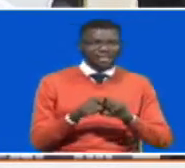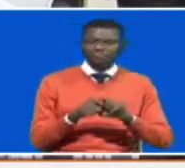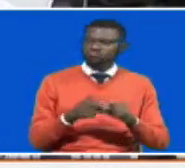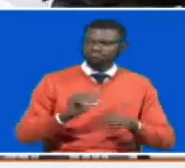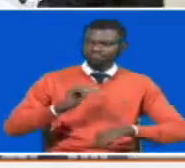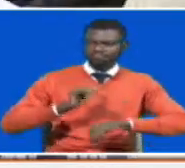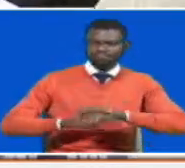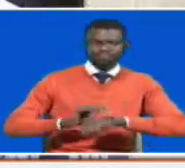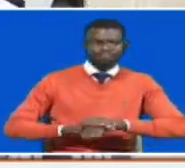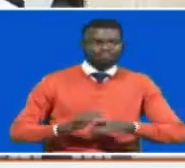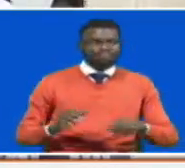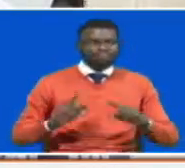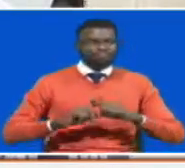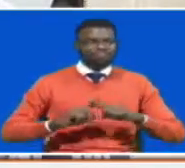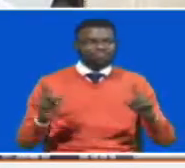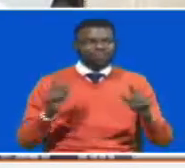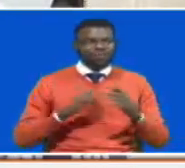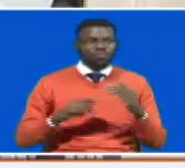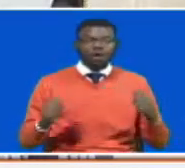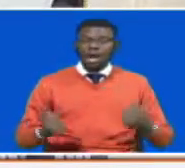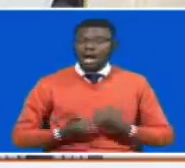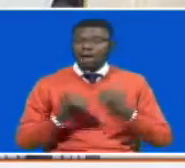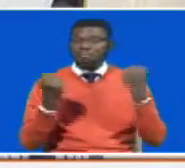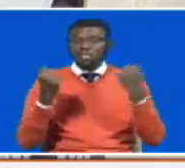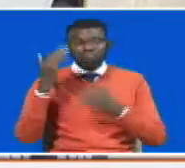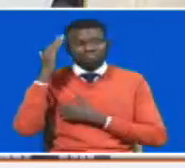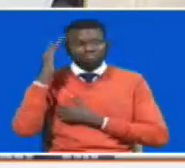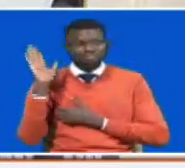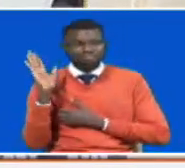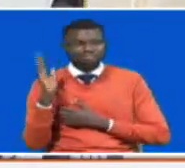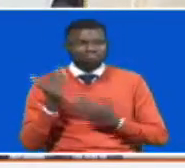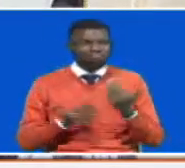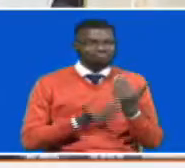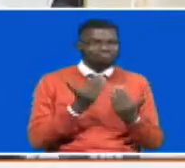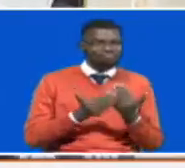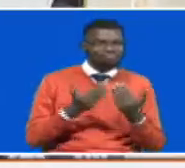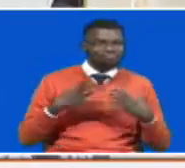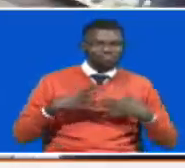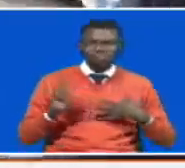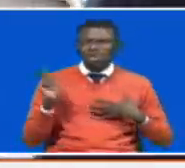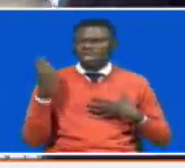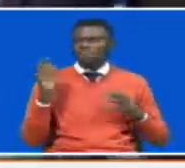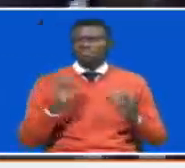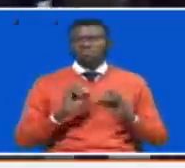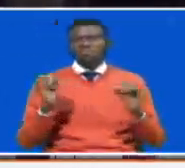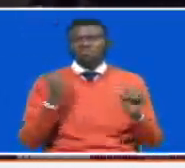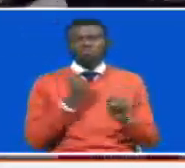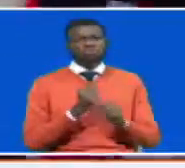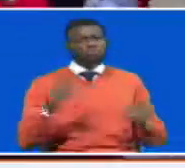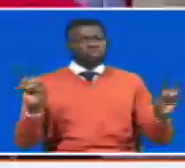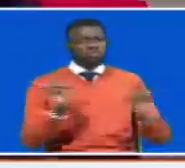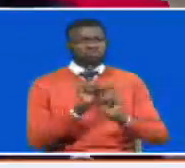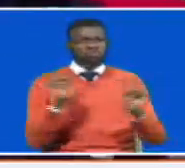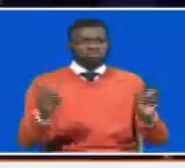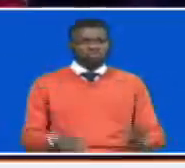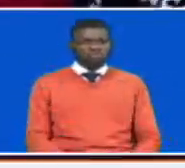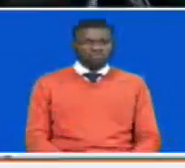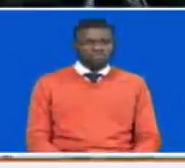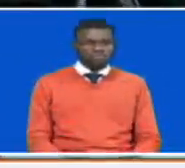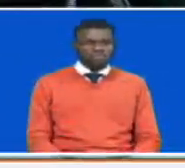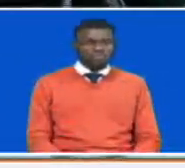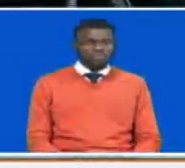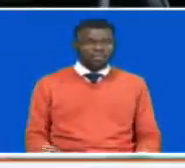Moi, we don't know if they have government which cares about Kenyans who are job seekers or not. In contrast with those good old